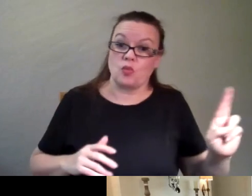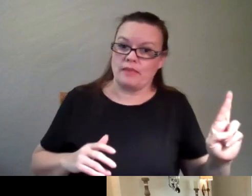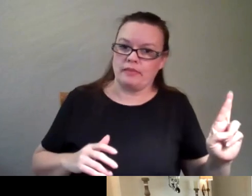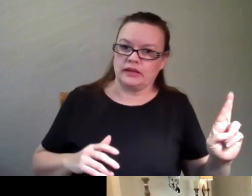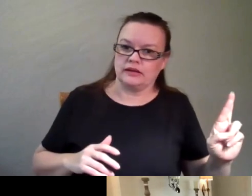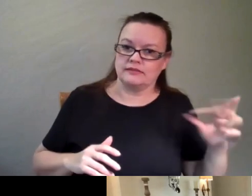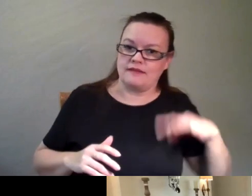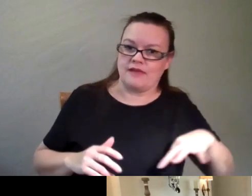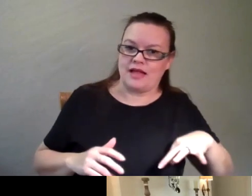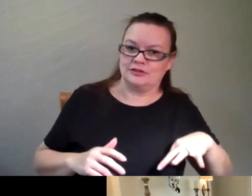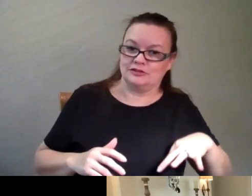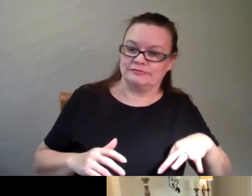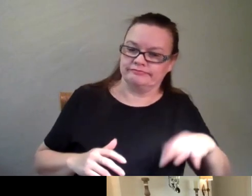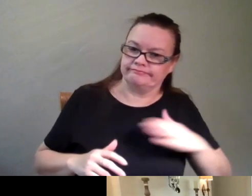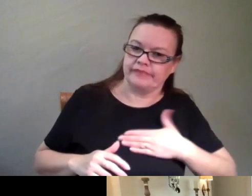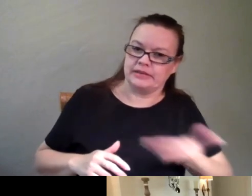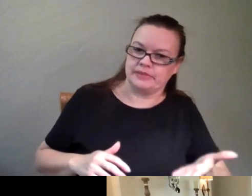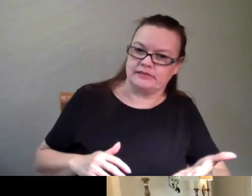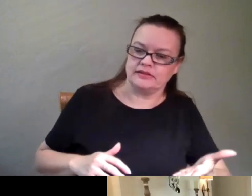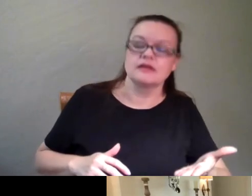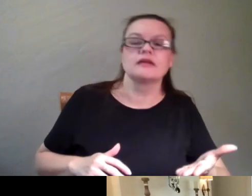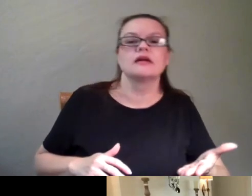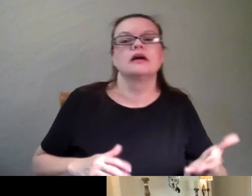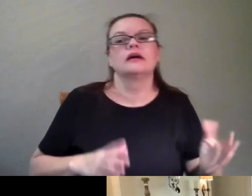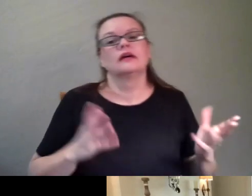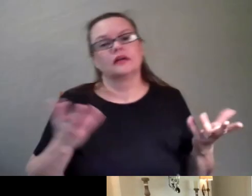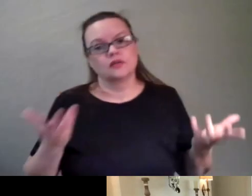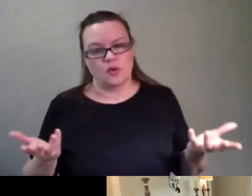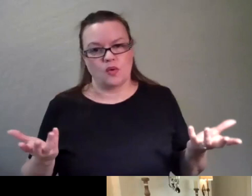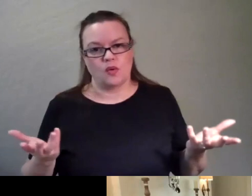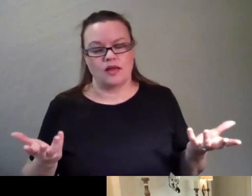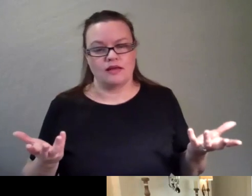admittedly. But in effect, what we did was